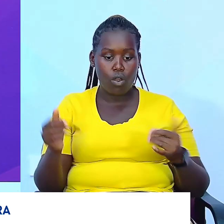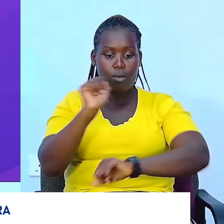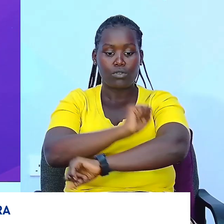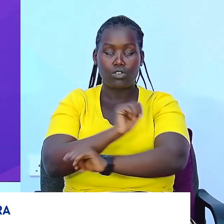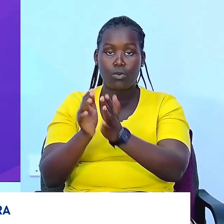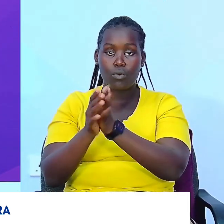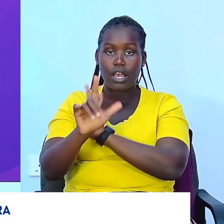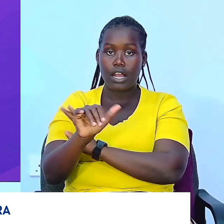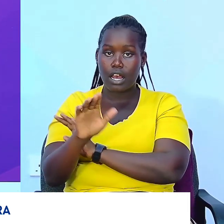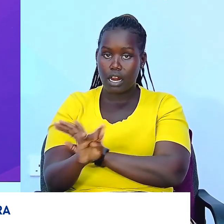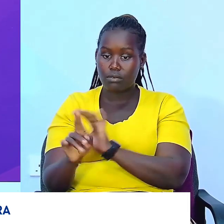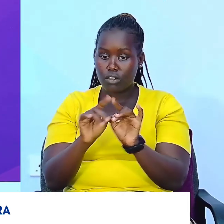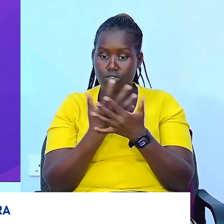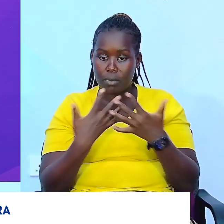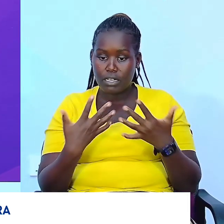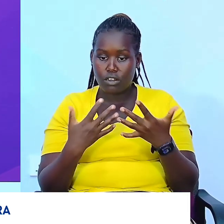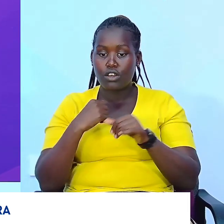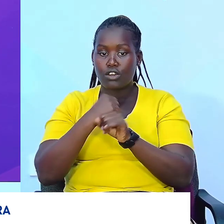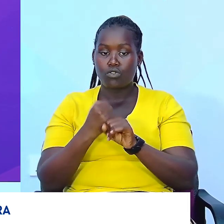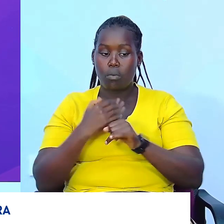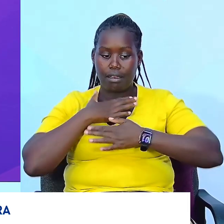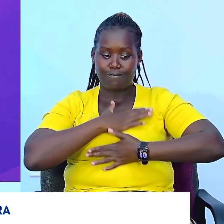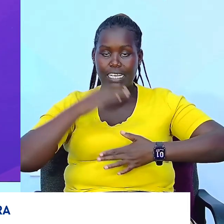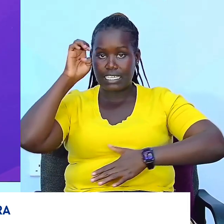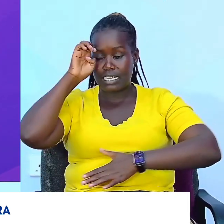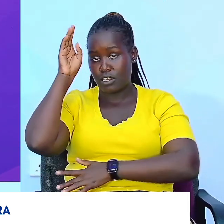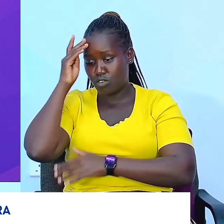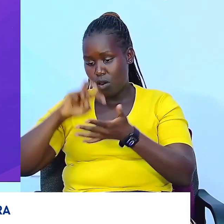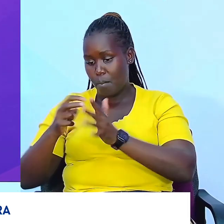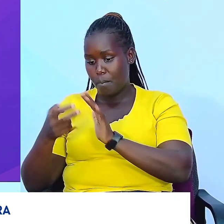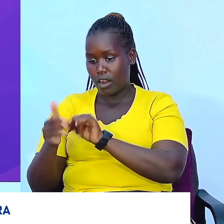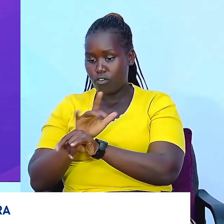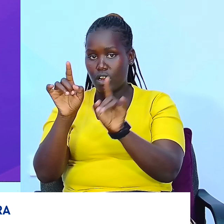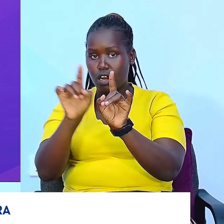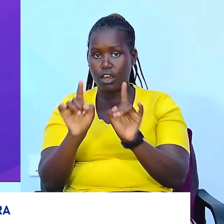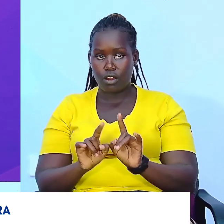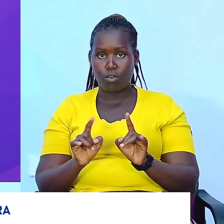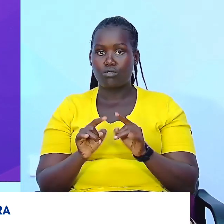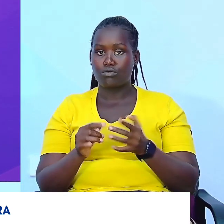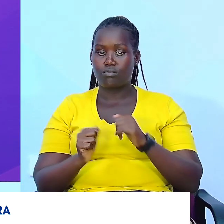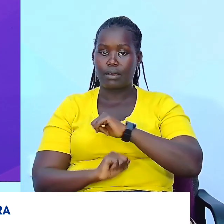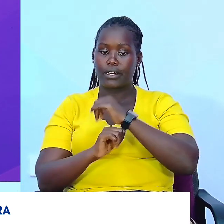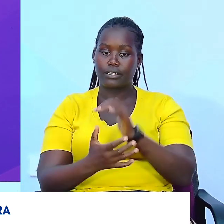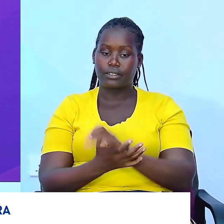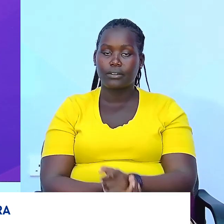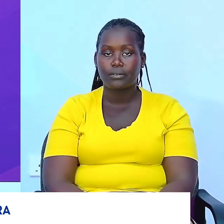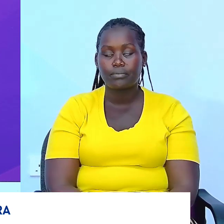labs and materials to make science education meaningful and hands-on.